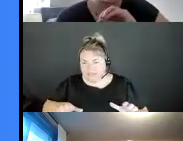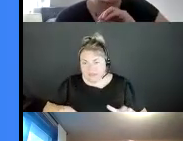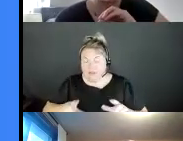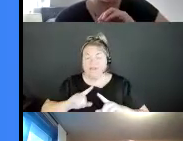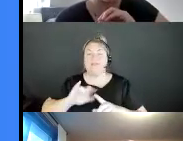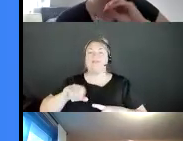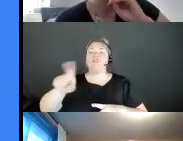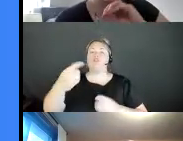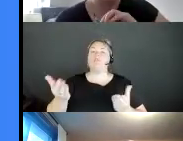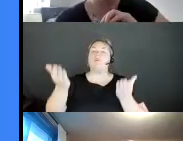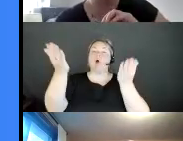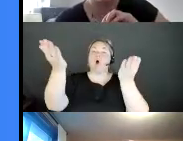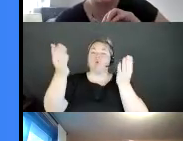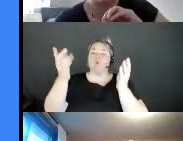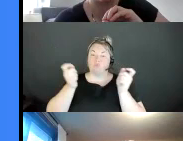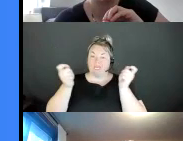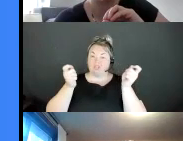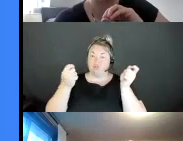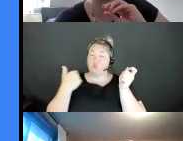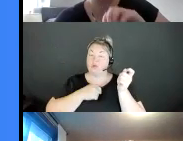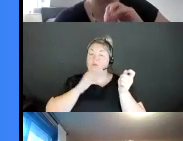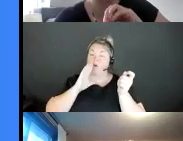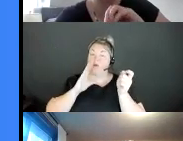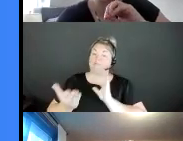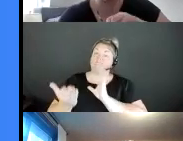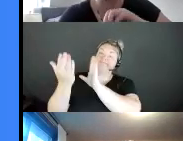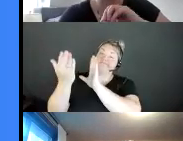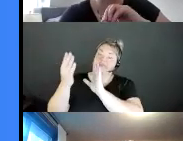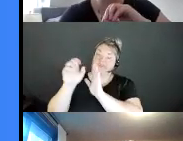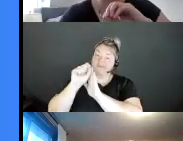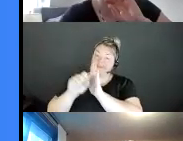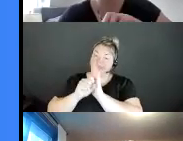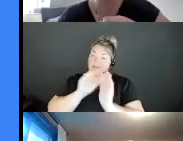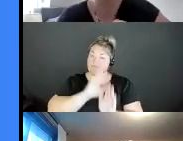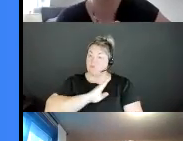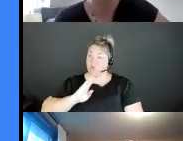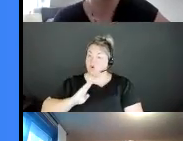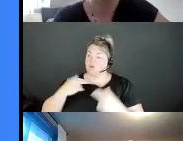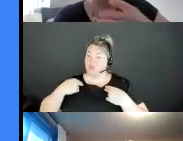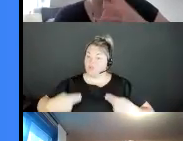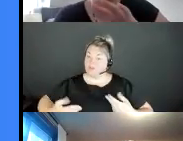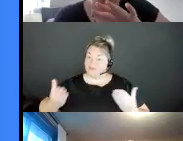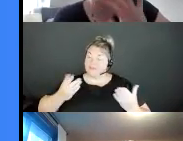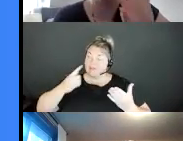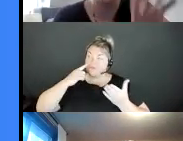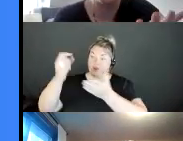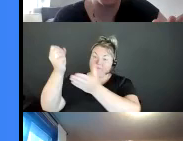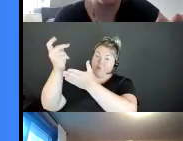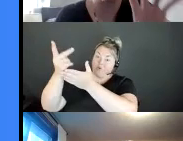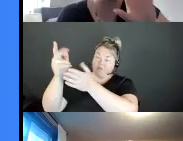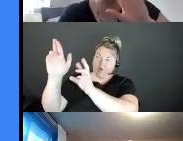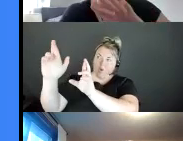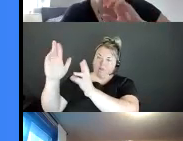proposed regulation that we will be taking to our State Board of Human Services for approval, hopeful approval